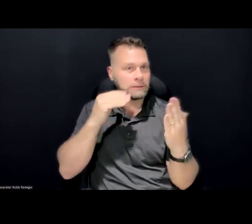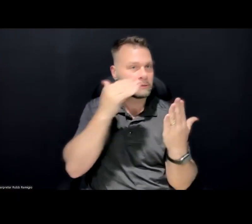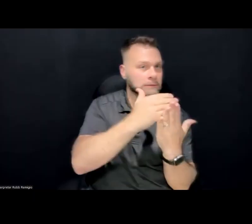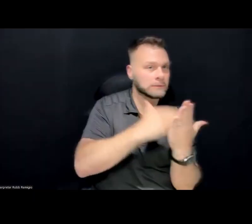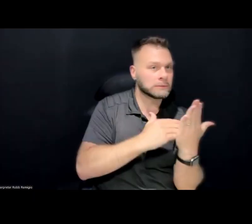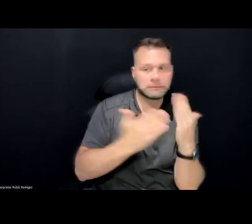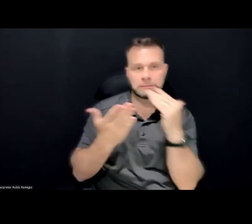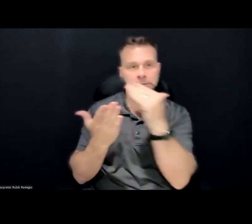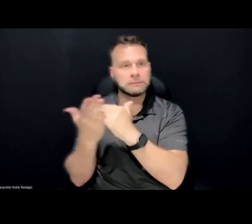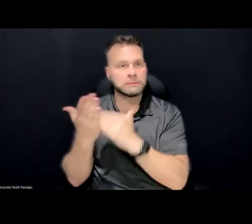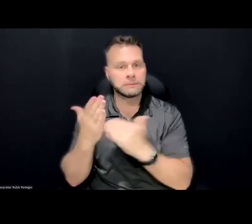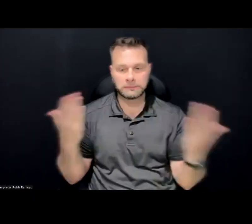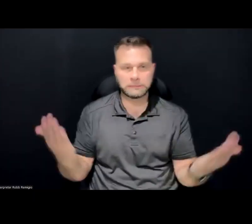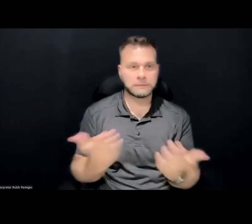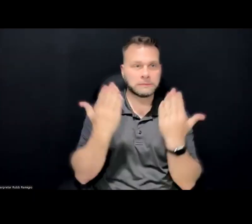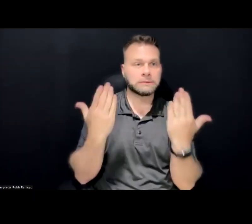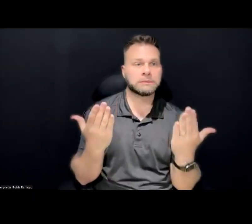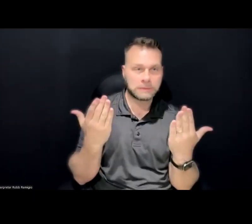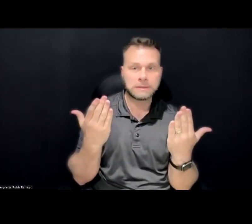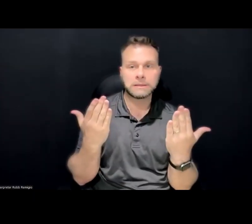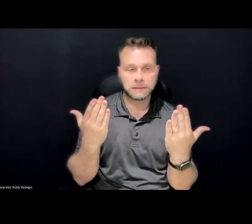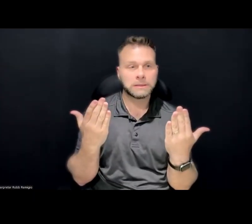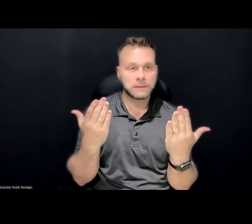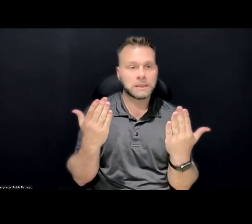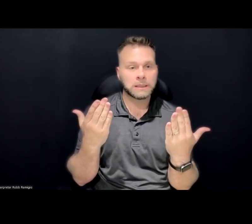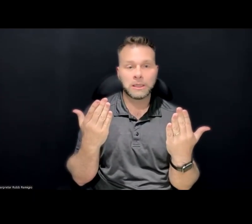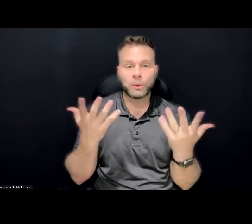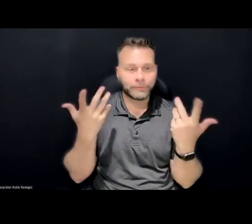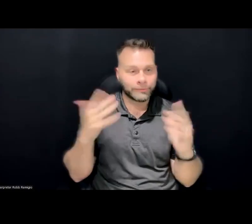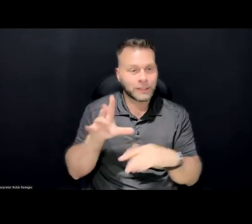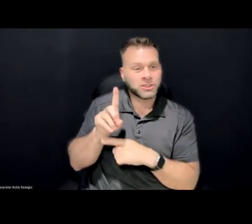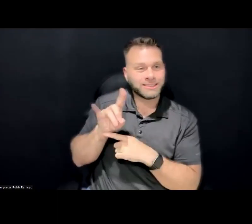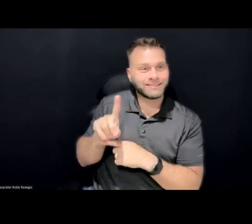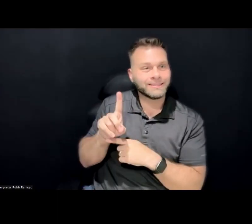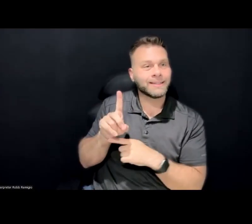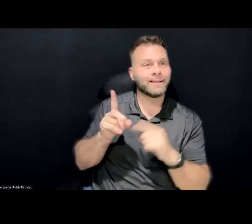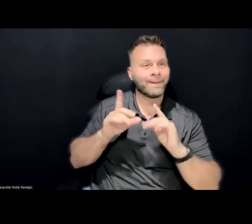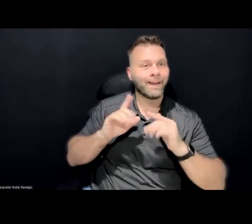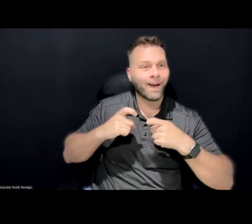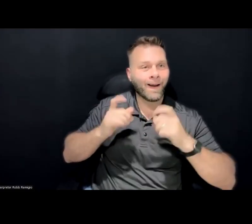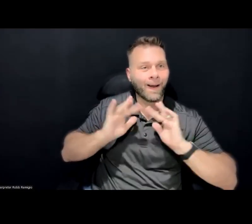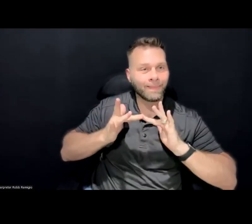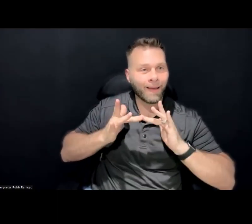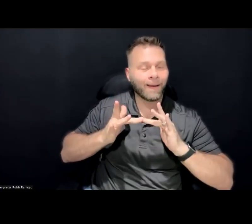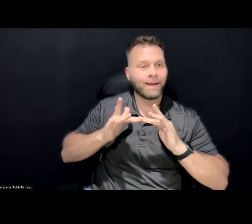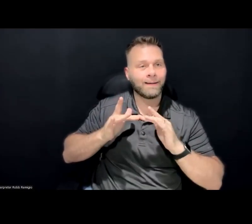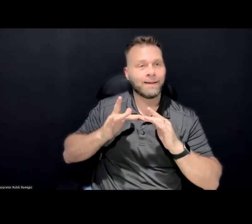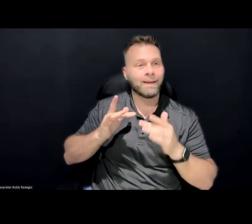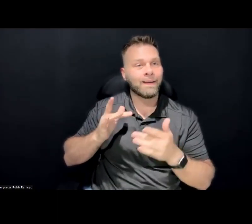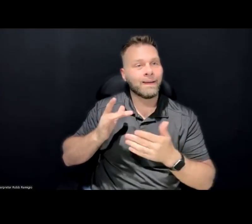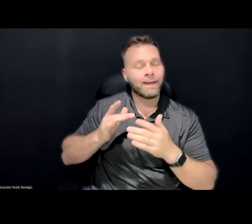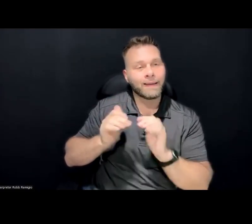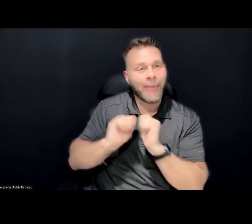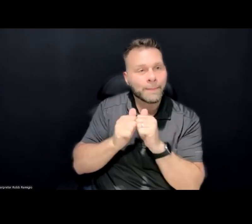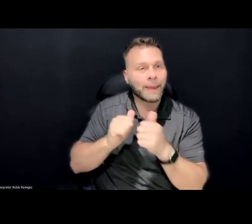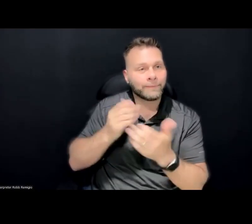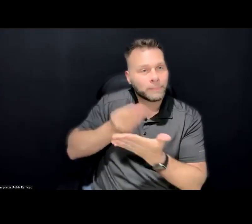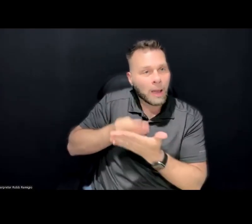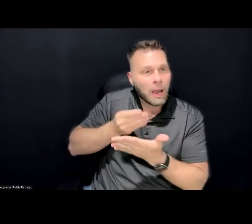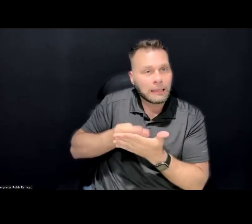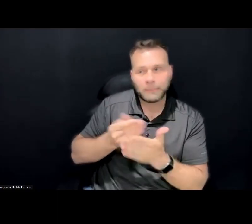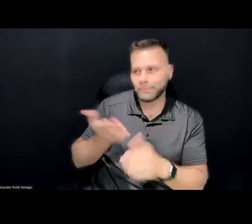we also have done a Did You Know campaign that we did back in 2016, and we're basically